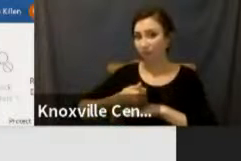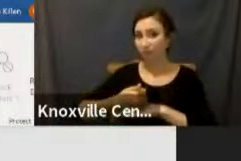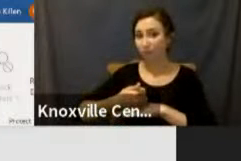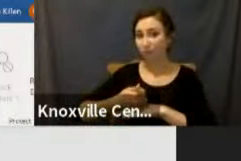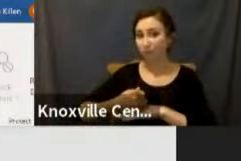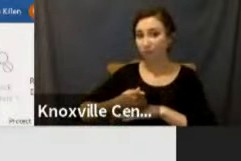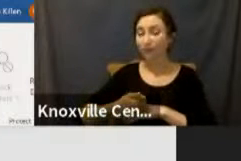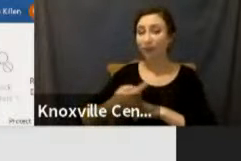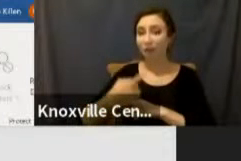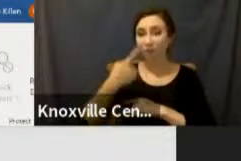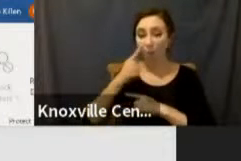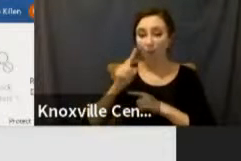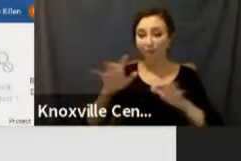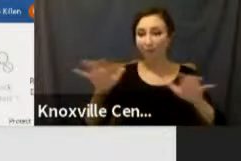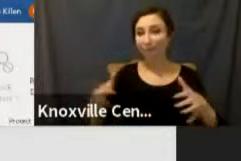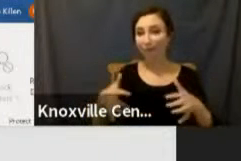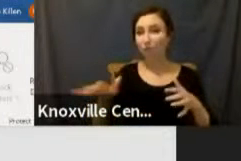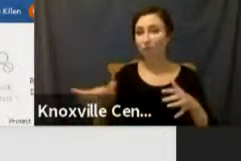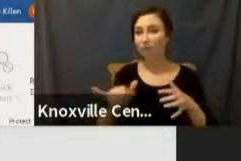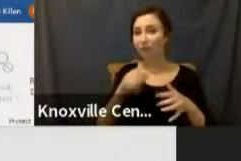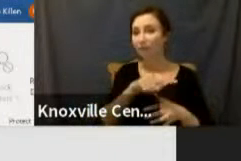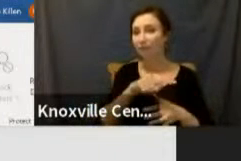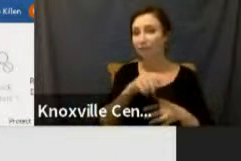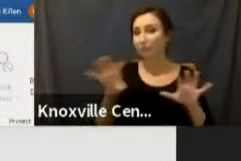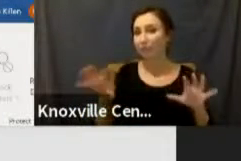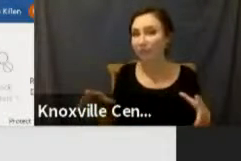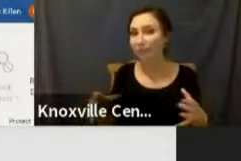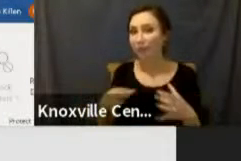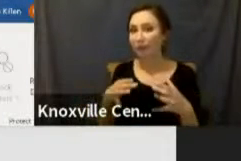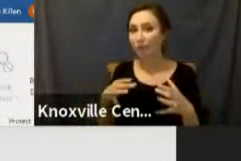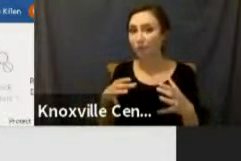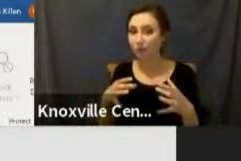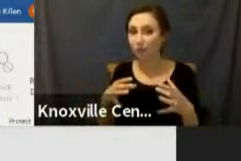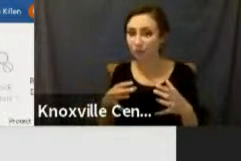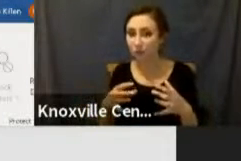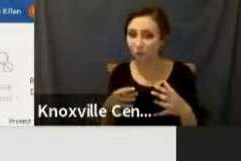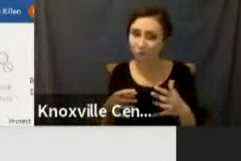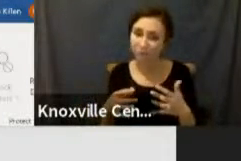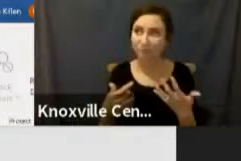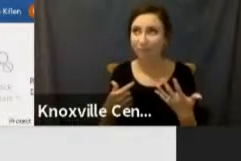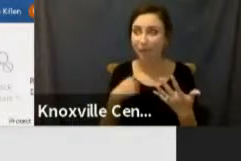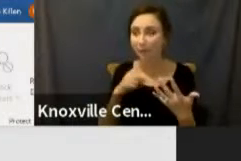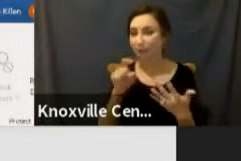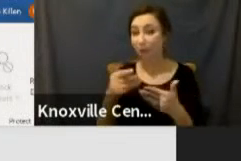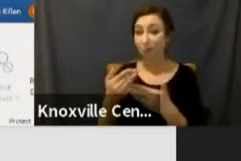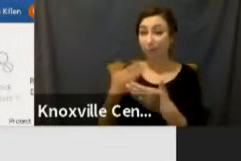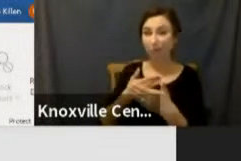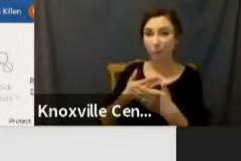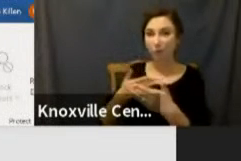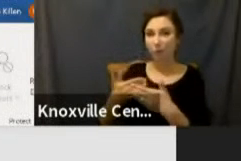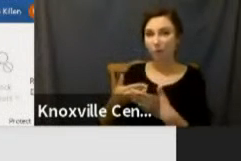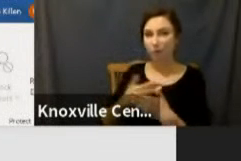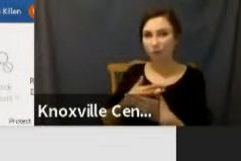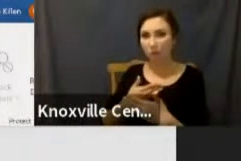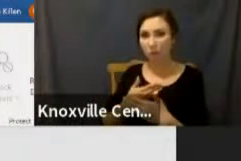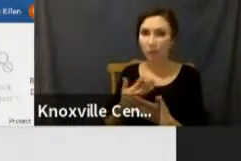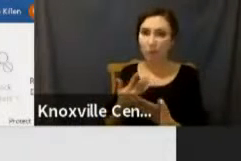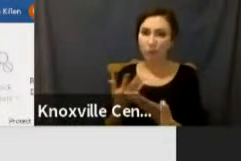gatherings like this, sports gathering? In other words, I'm asking beforehand, right?